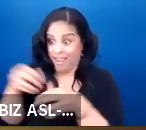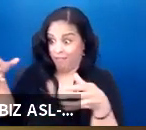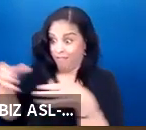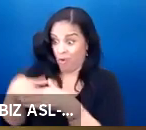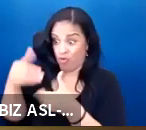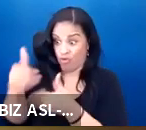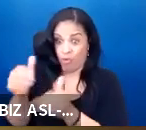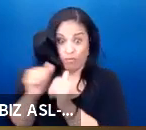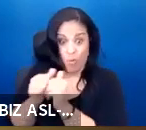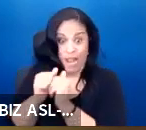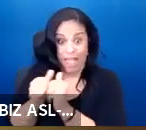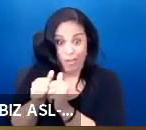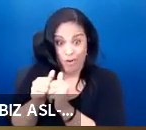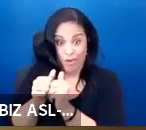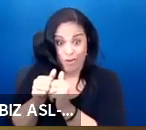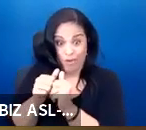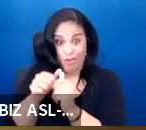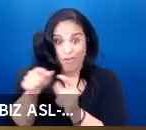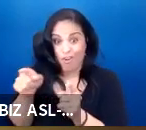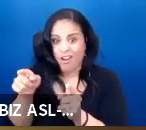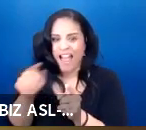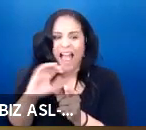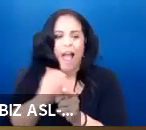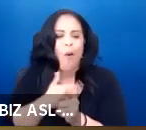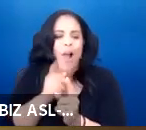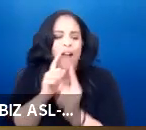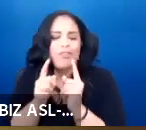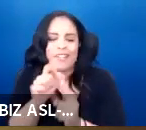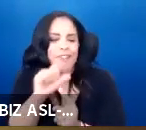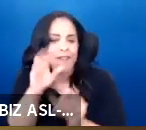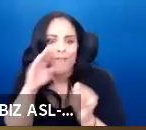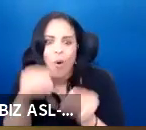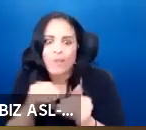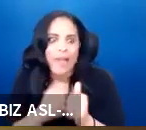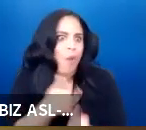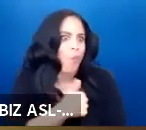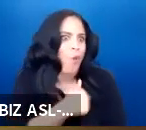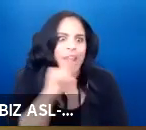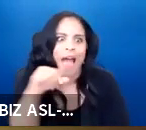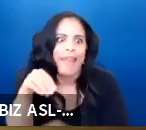our conversation probably might not be so focused on how we're not in a room together.